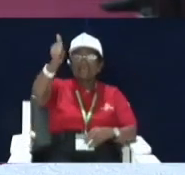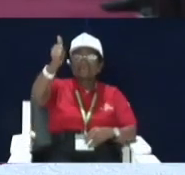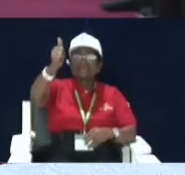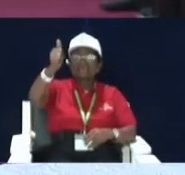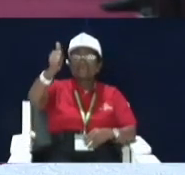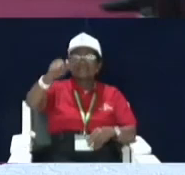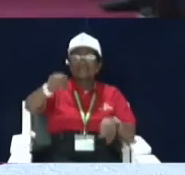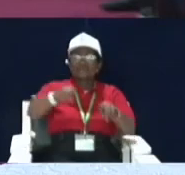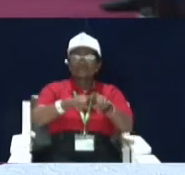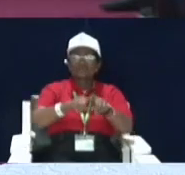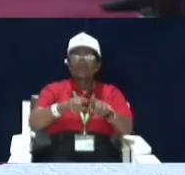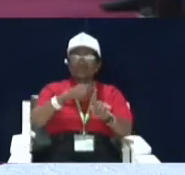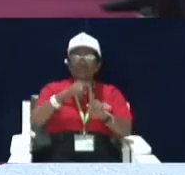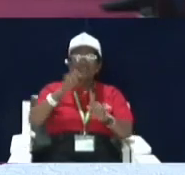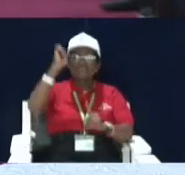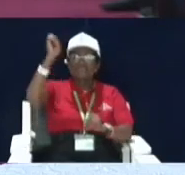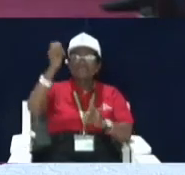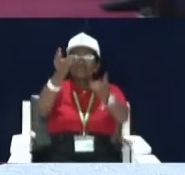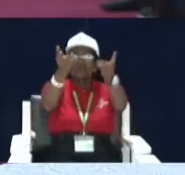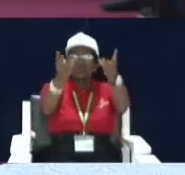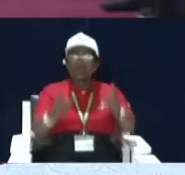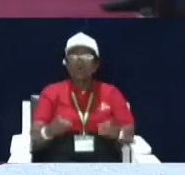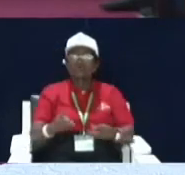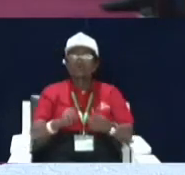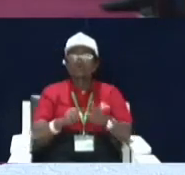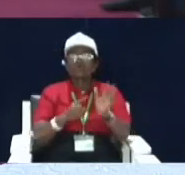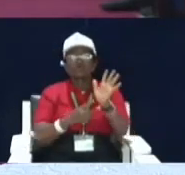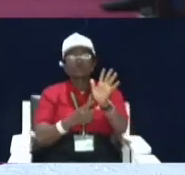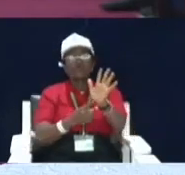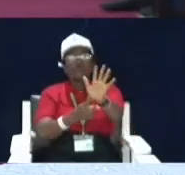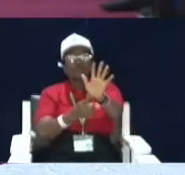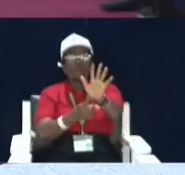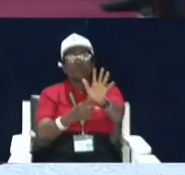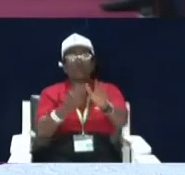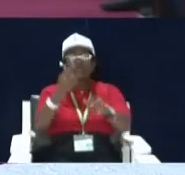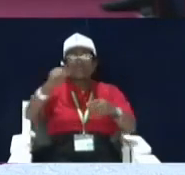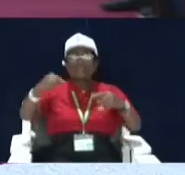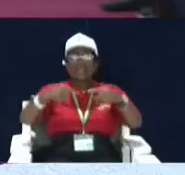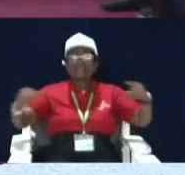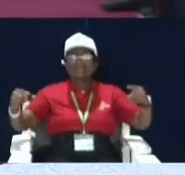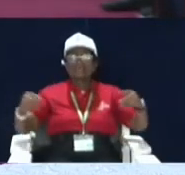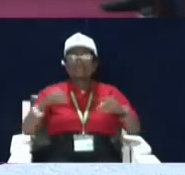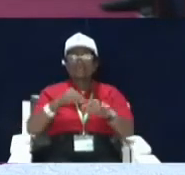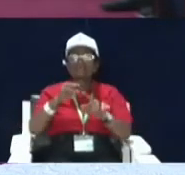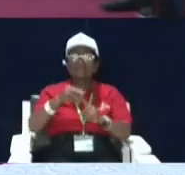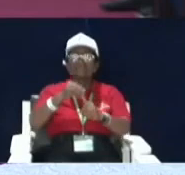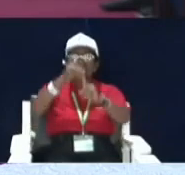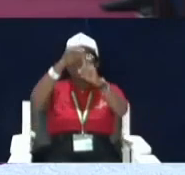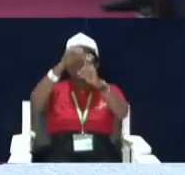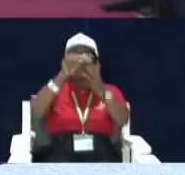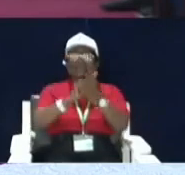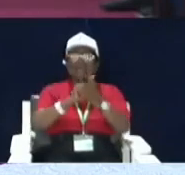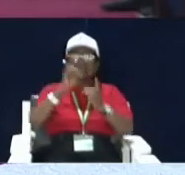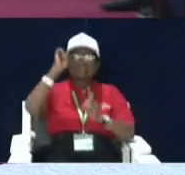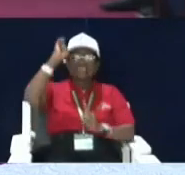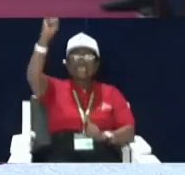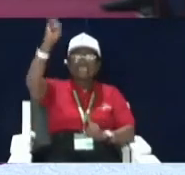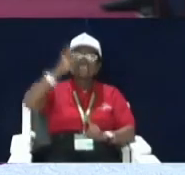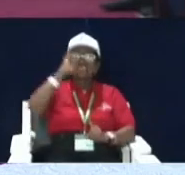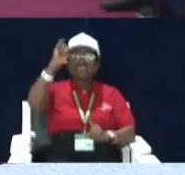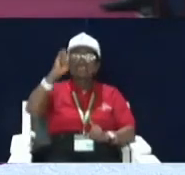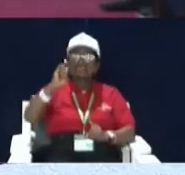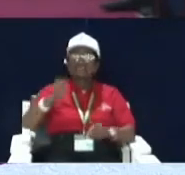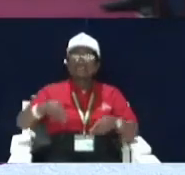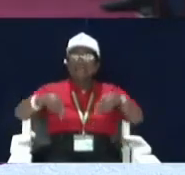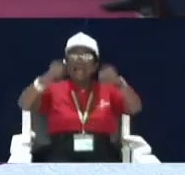So when he wants to show the enemy in particular that he's higher than they,